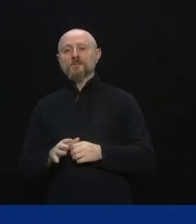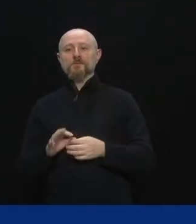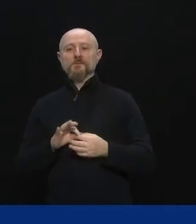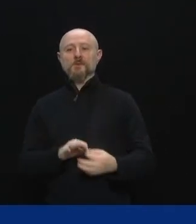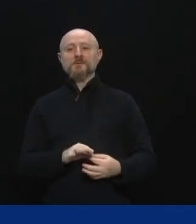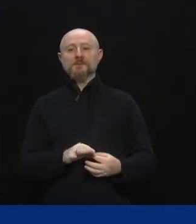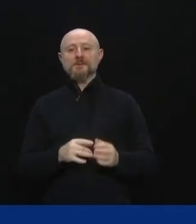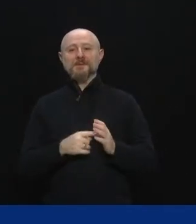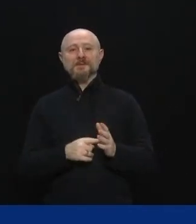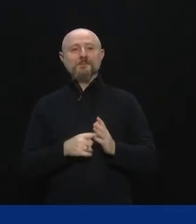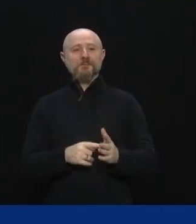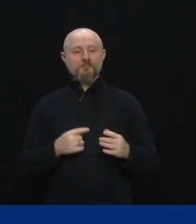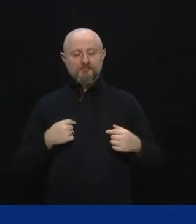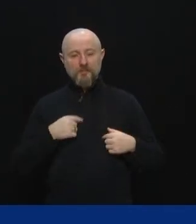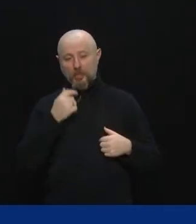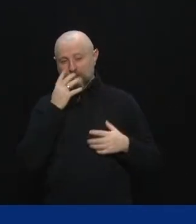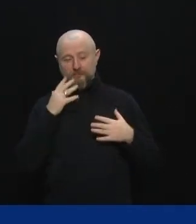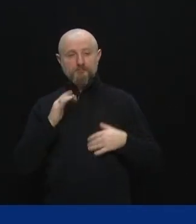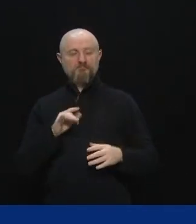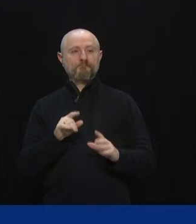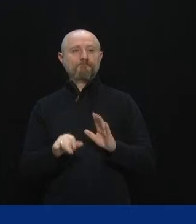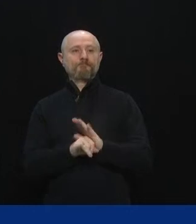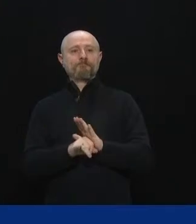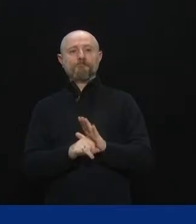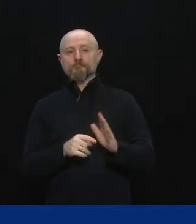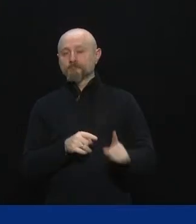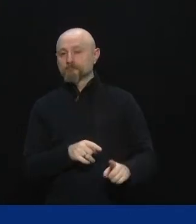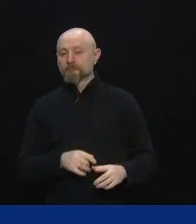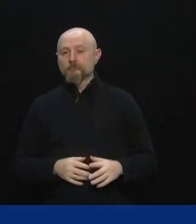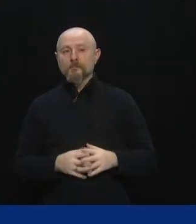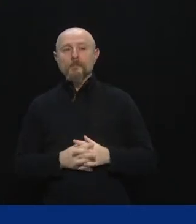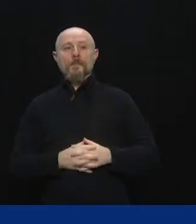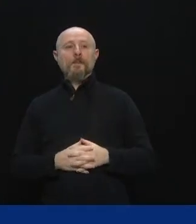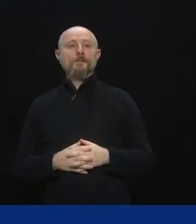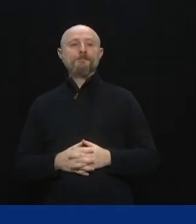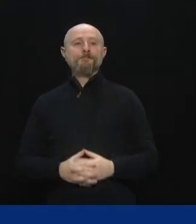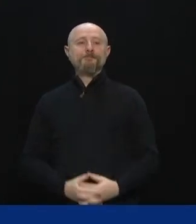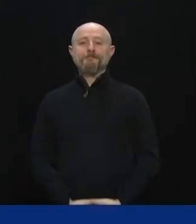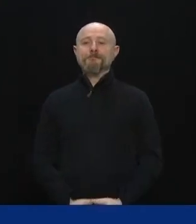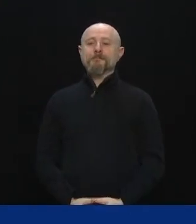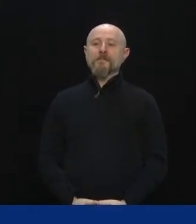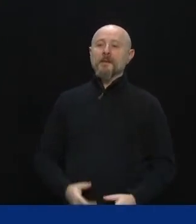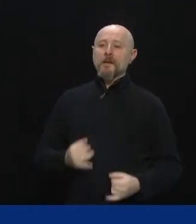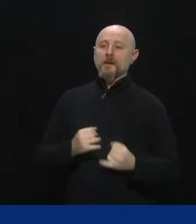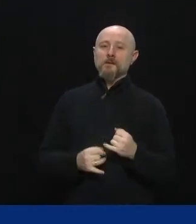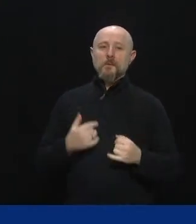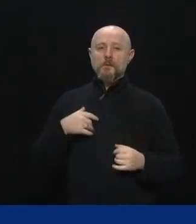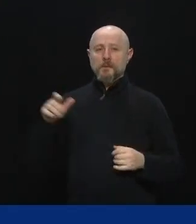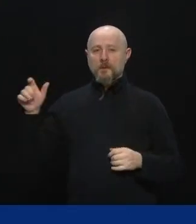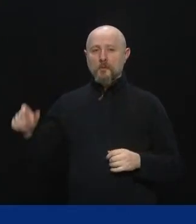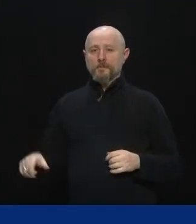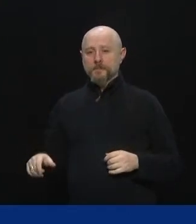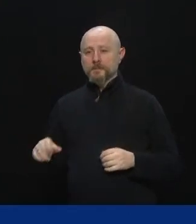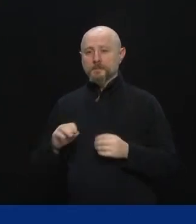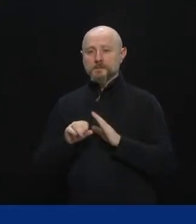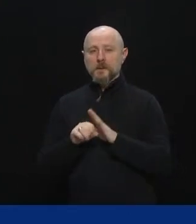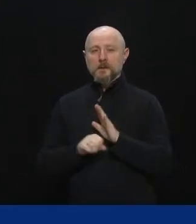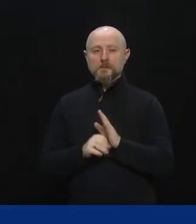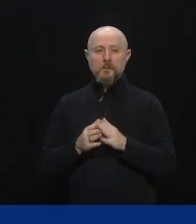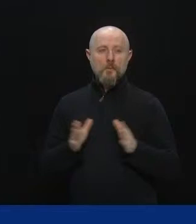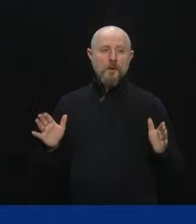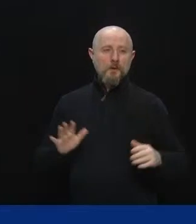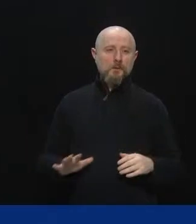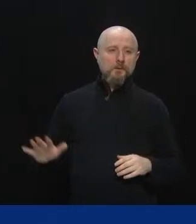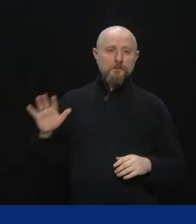symptoms. And if I can just ask you to look at the last column, which are the statewide numbers, again, you